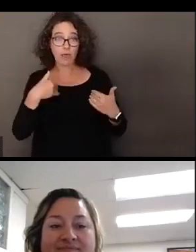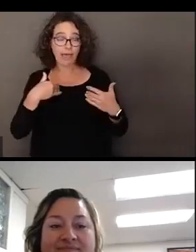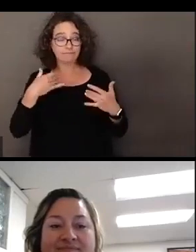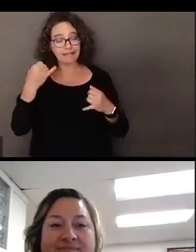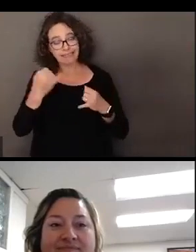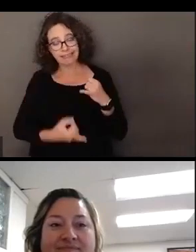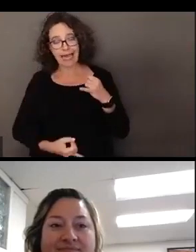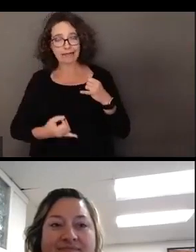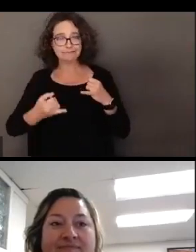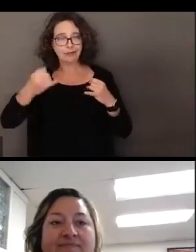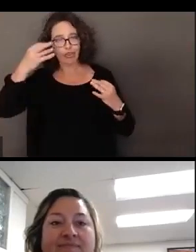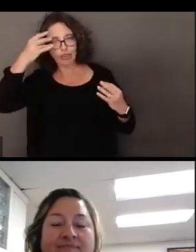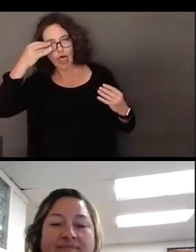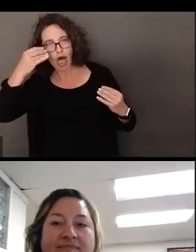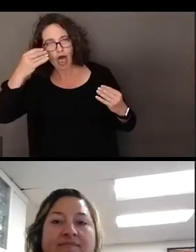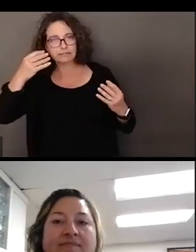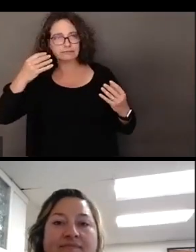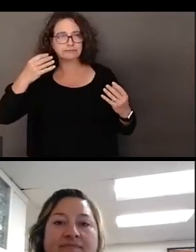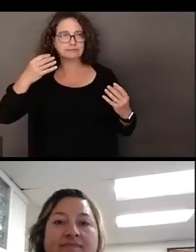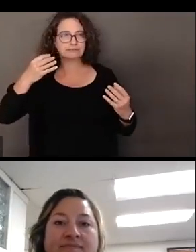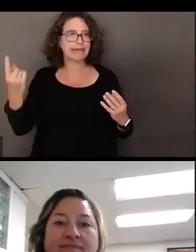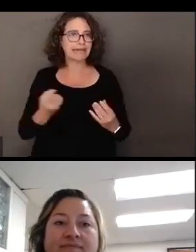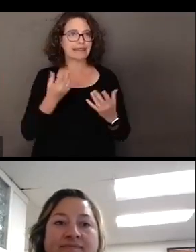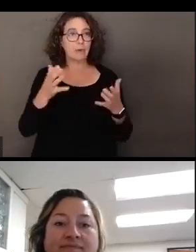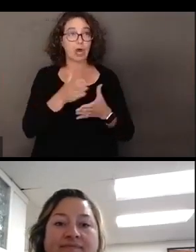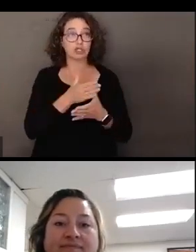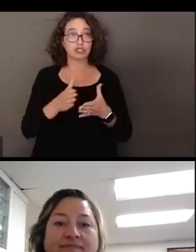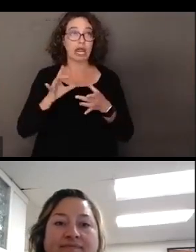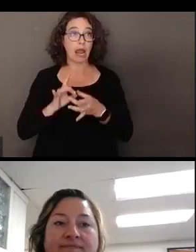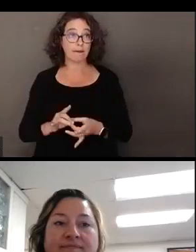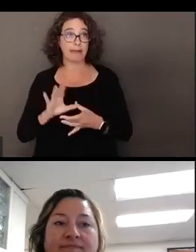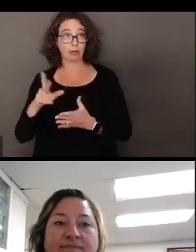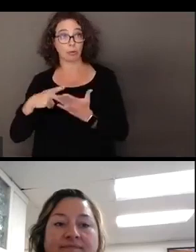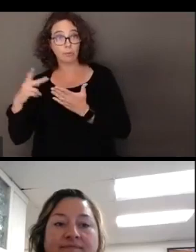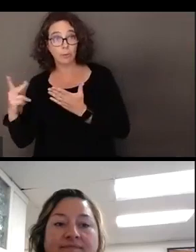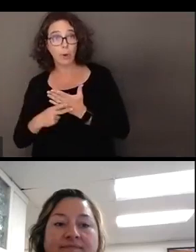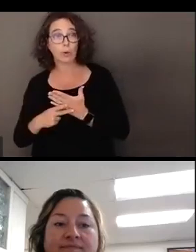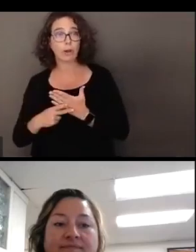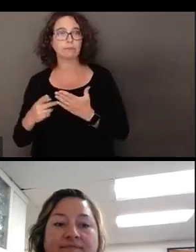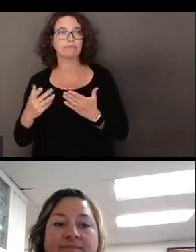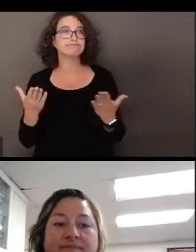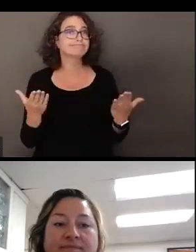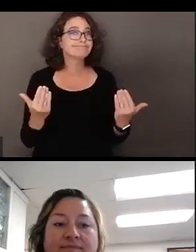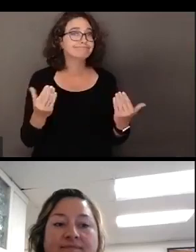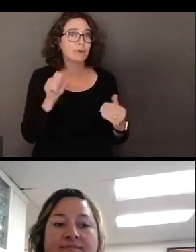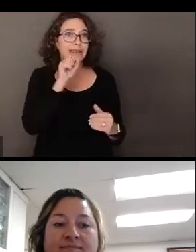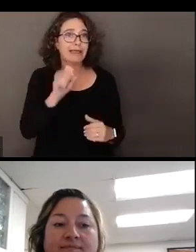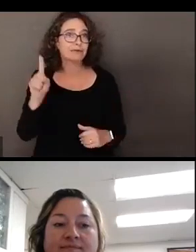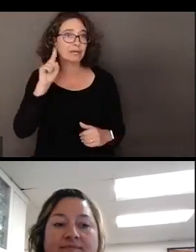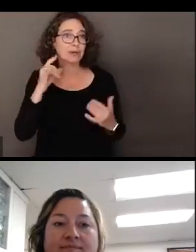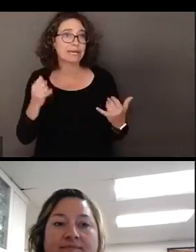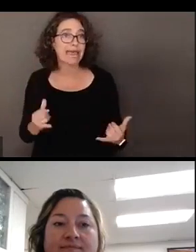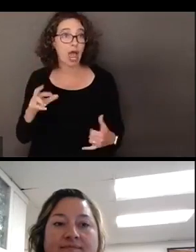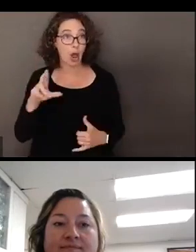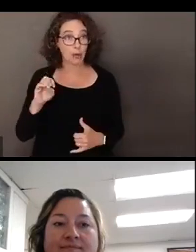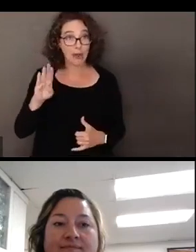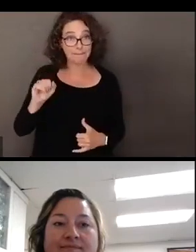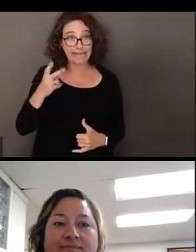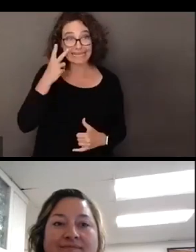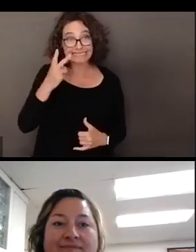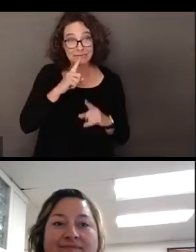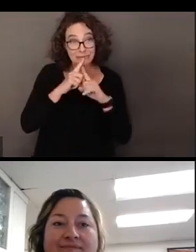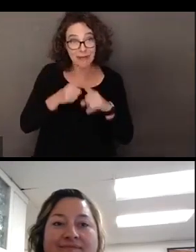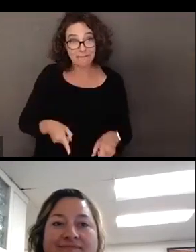want to leave us with or anything that you'd like to share either about your program or anything, I would love to hear those now. And Rebecca, I see you've unmuted. So let's start